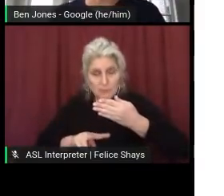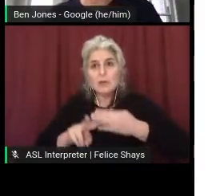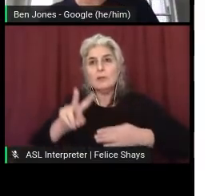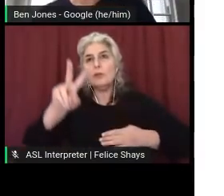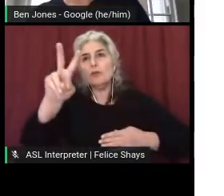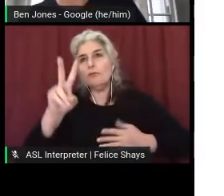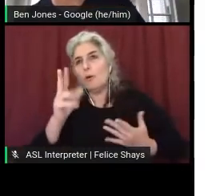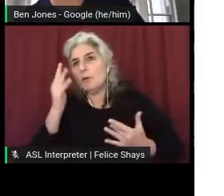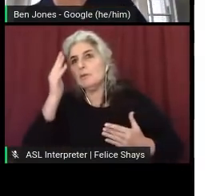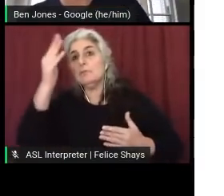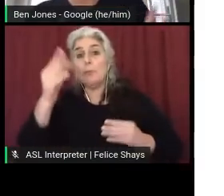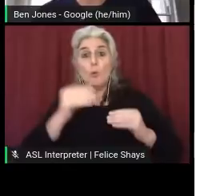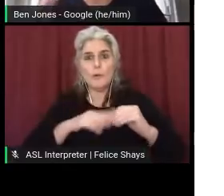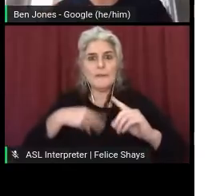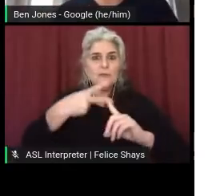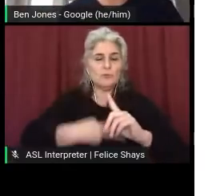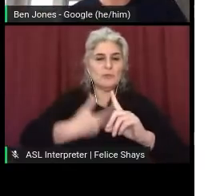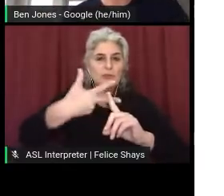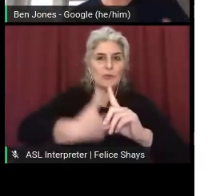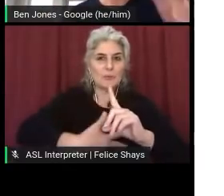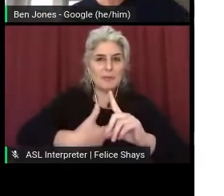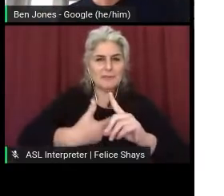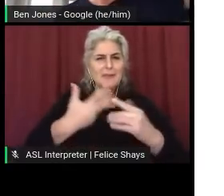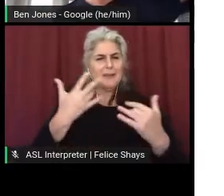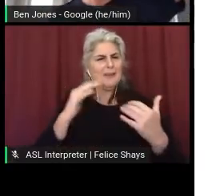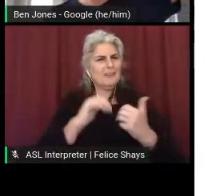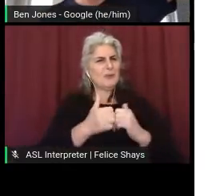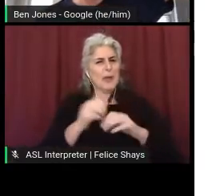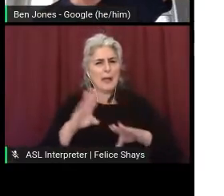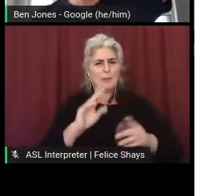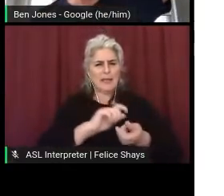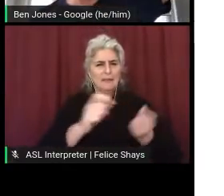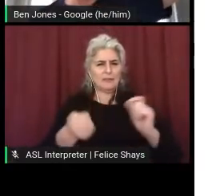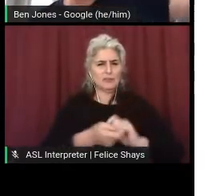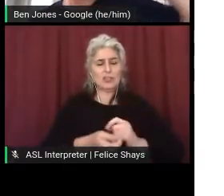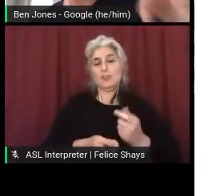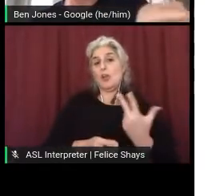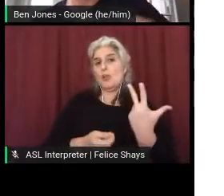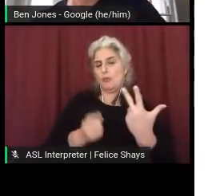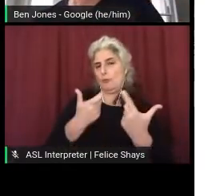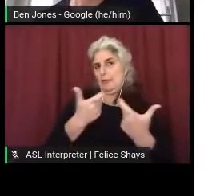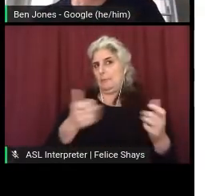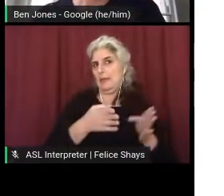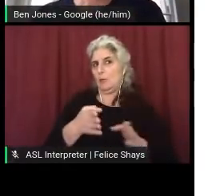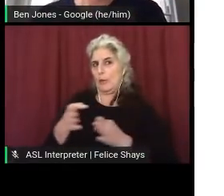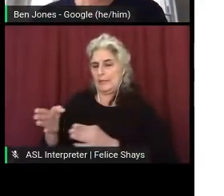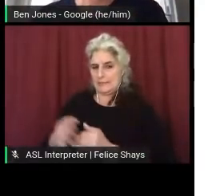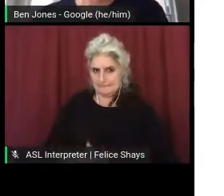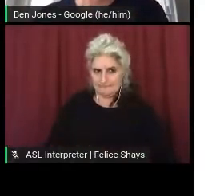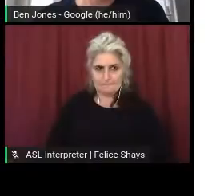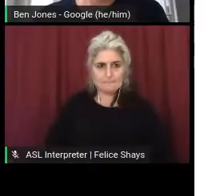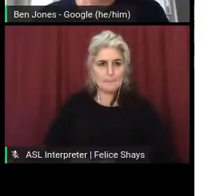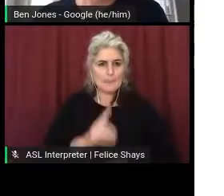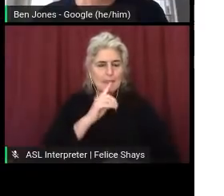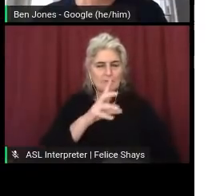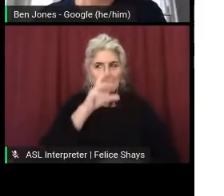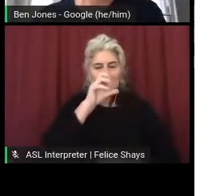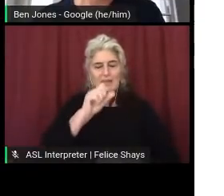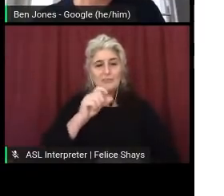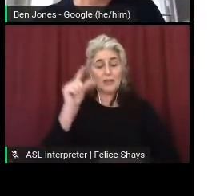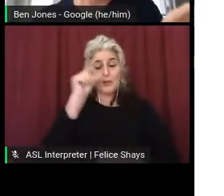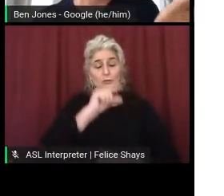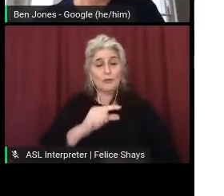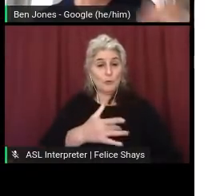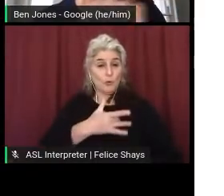we seeing behaviors change? We're seeing three broad patterns. It was actually interesting to see the Google Trends chart that